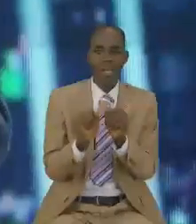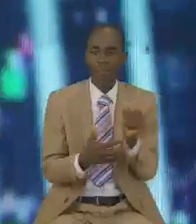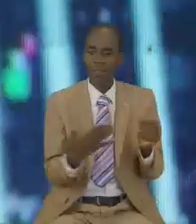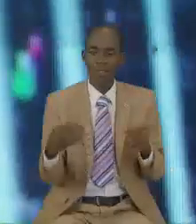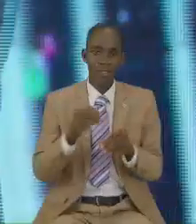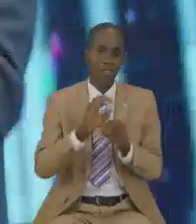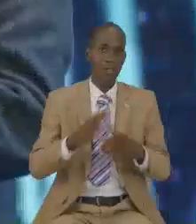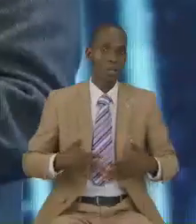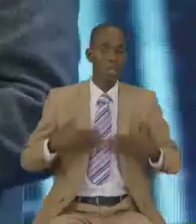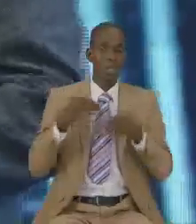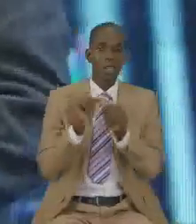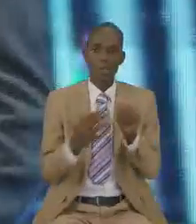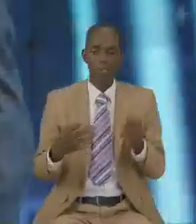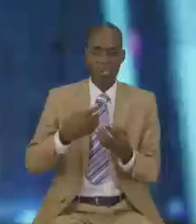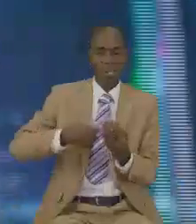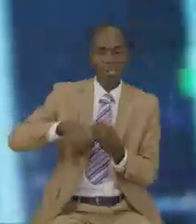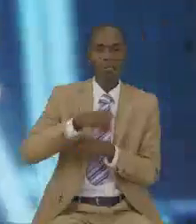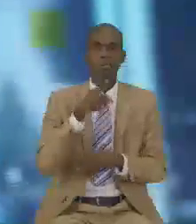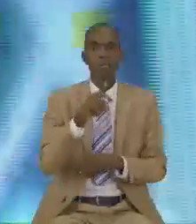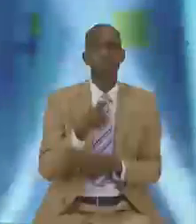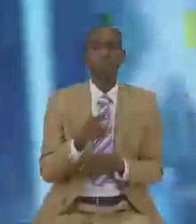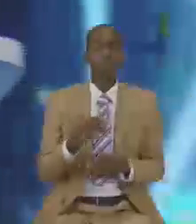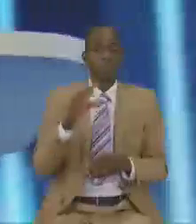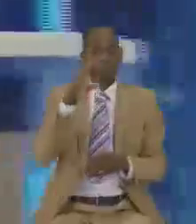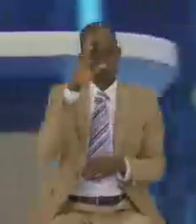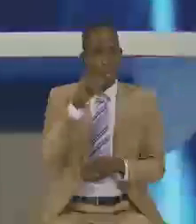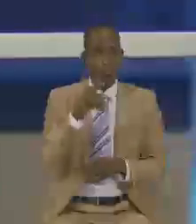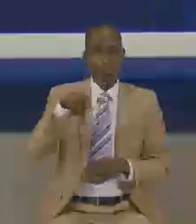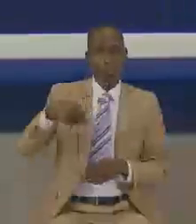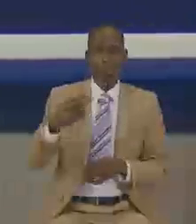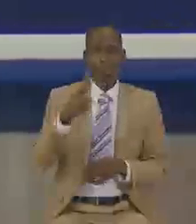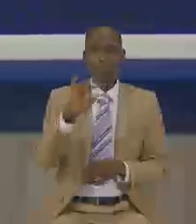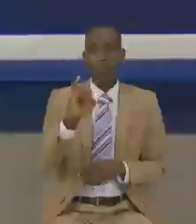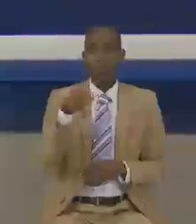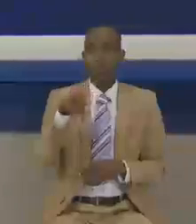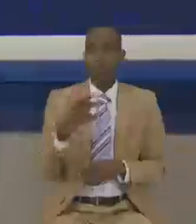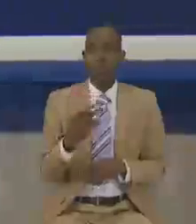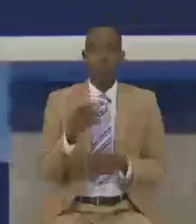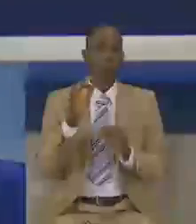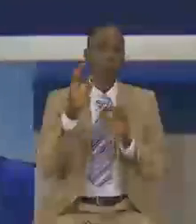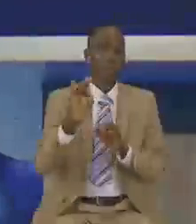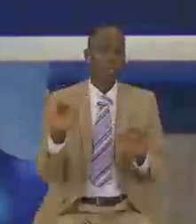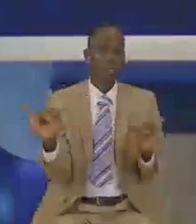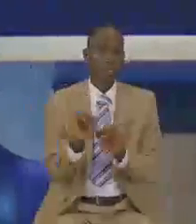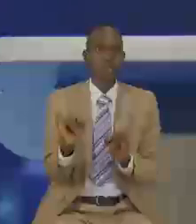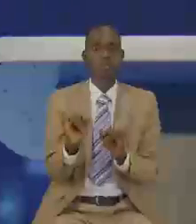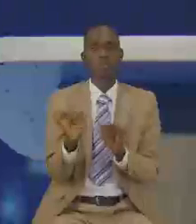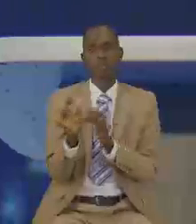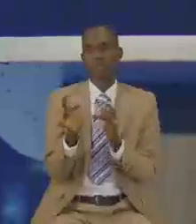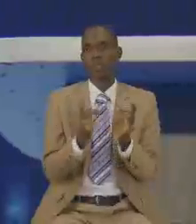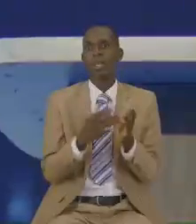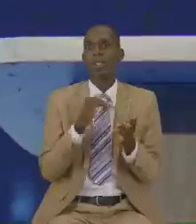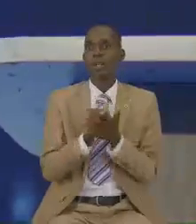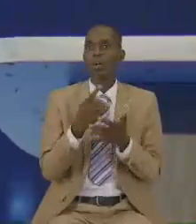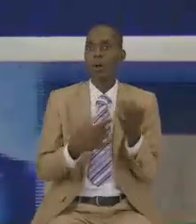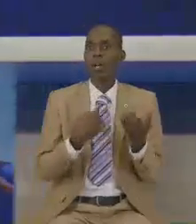everything around you. He preached unto him Jesus. And that's what I come to tell